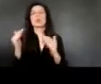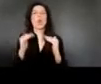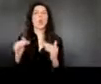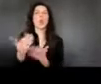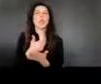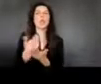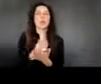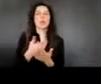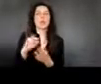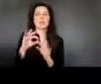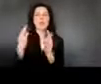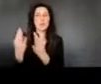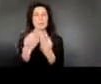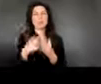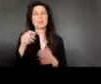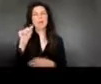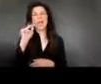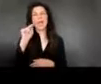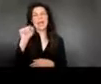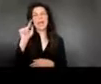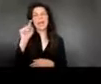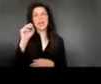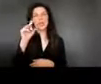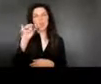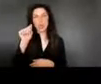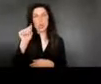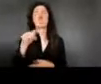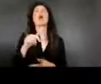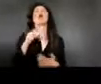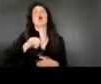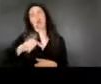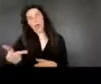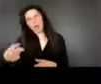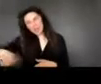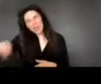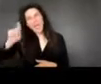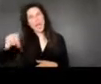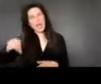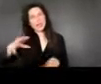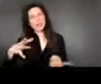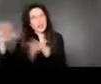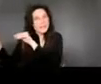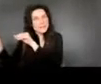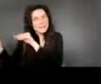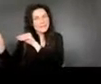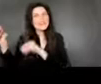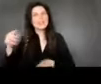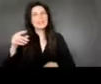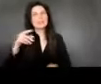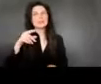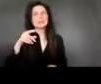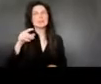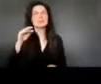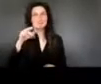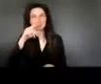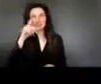the end of the 19th, this time around, they needed to live because of a kind of, I think we can see this as a preemptive